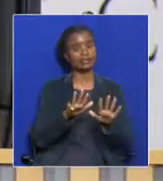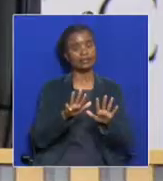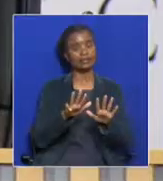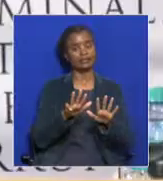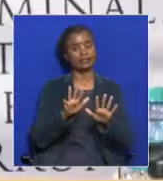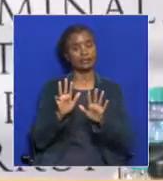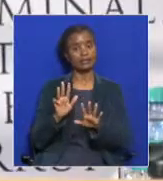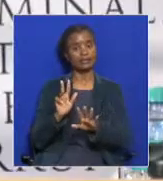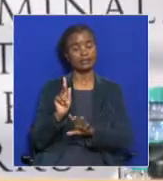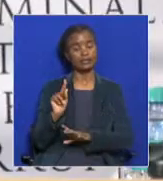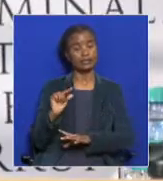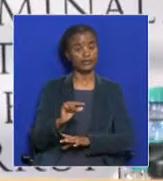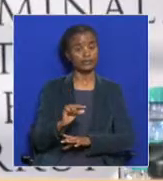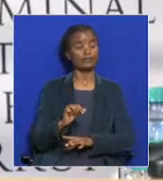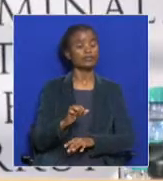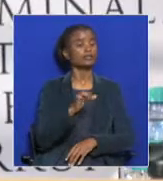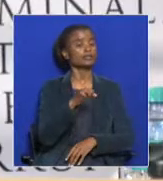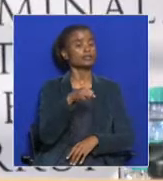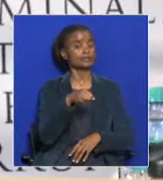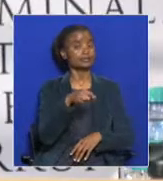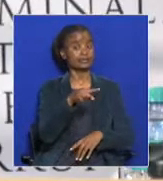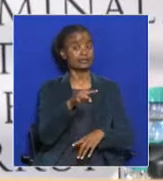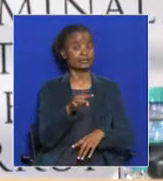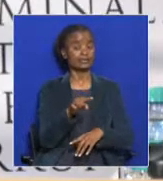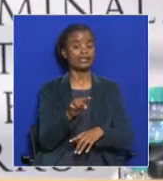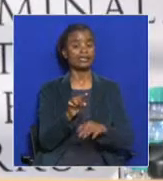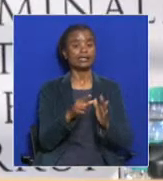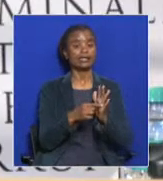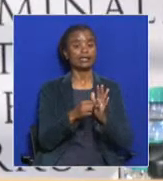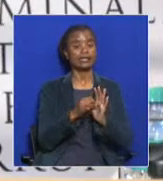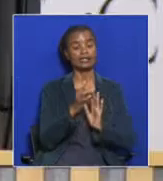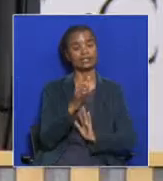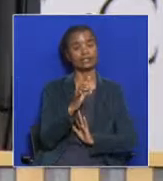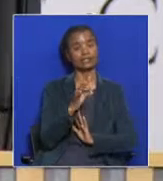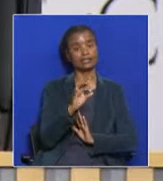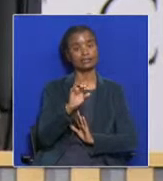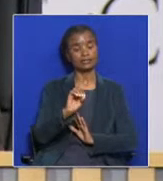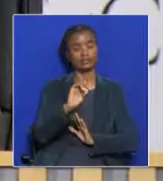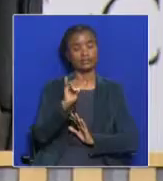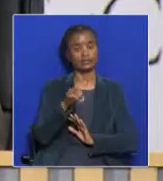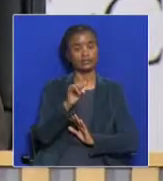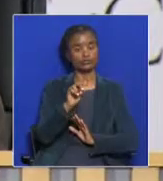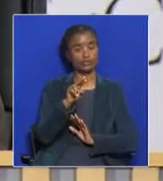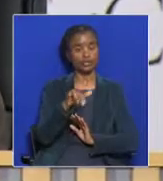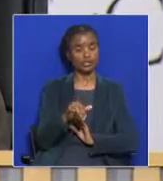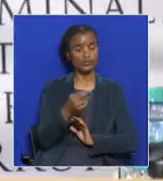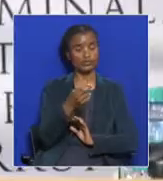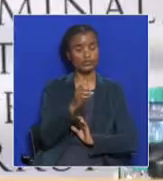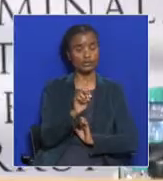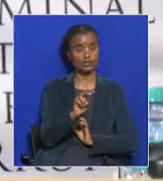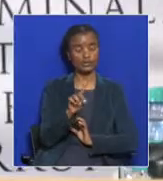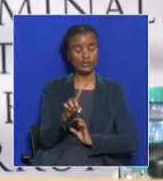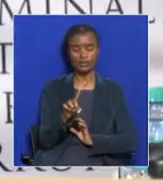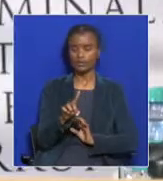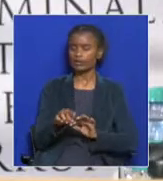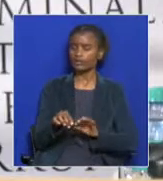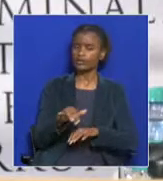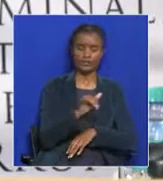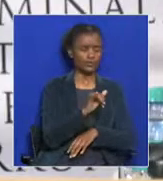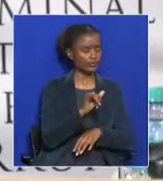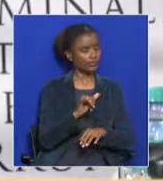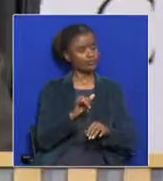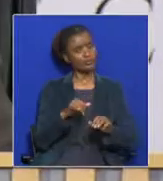Kilograms, yes, on the 30th of July 2021. You don't know of that seizure? And which area was this, Commissioner? It was at the CHC